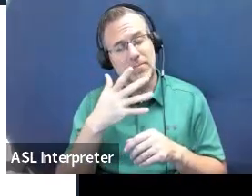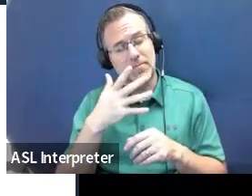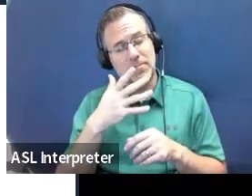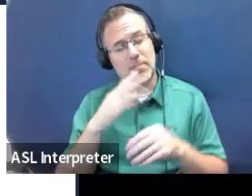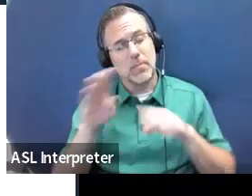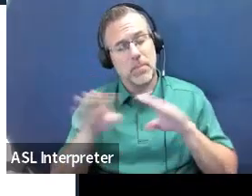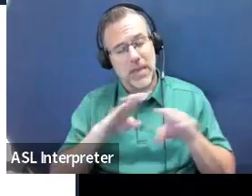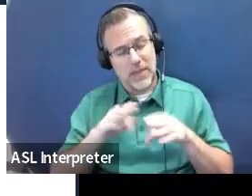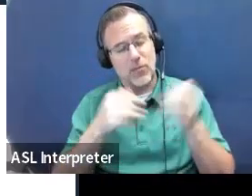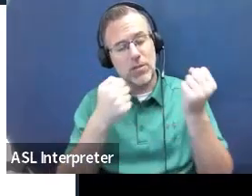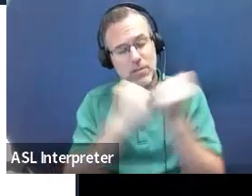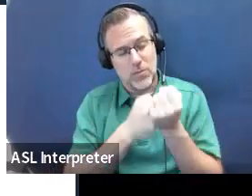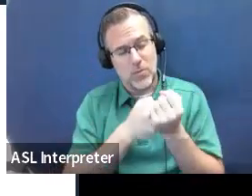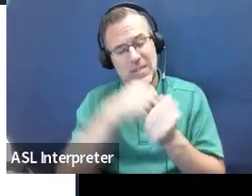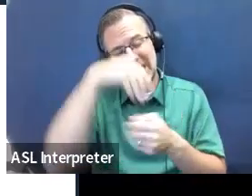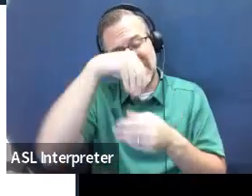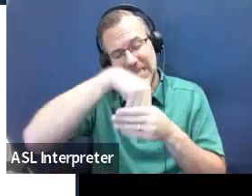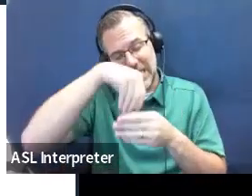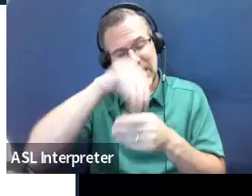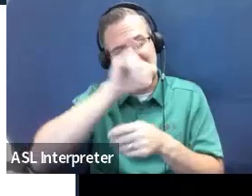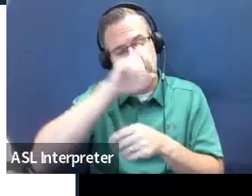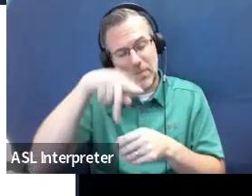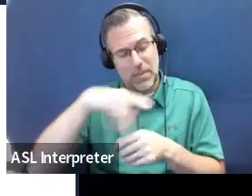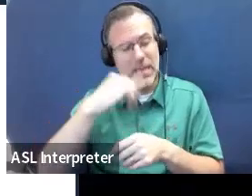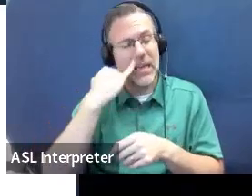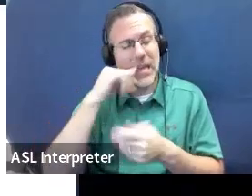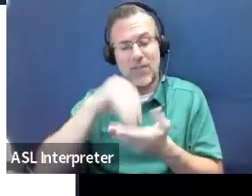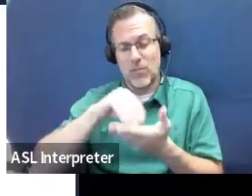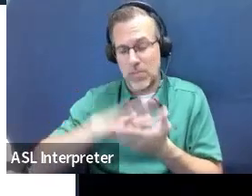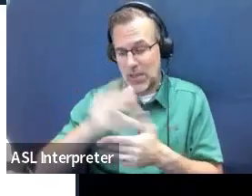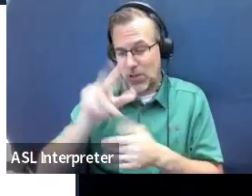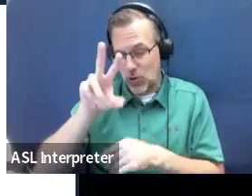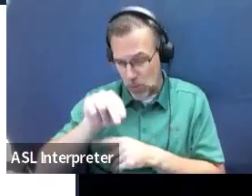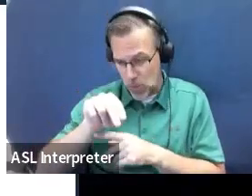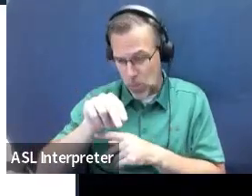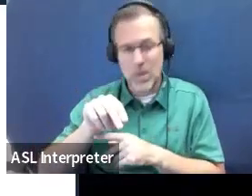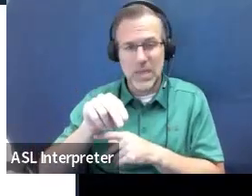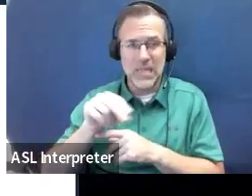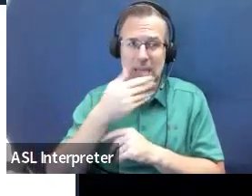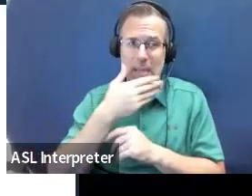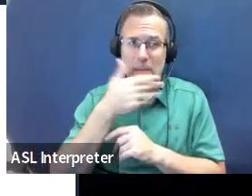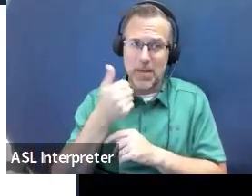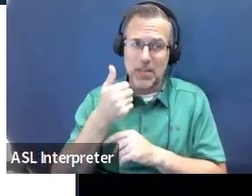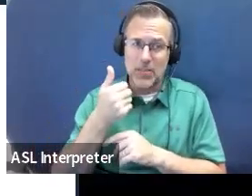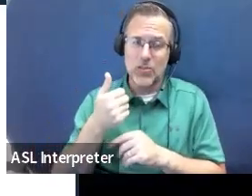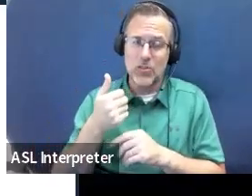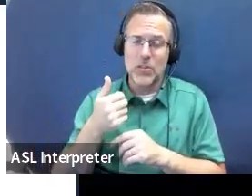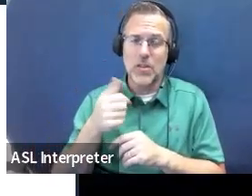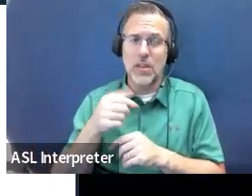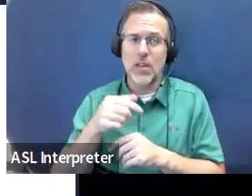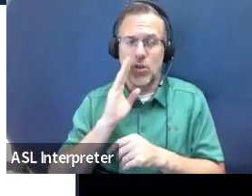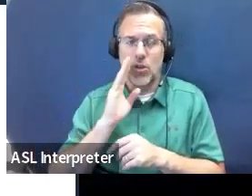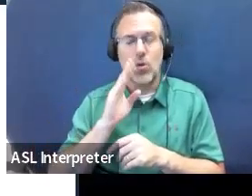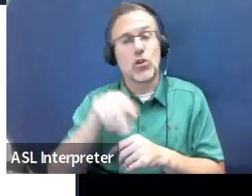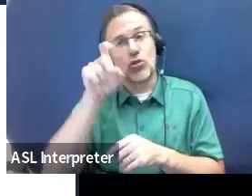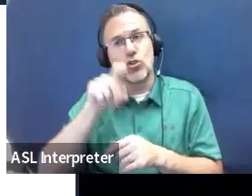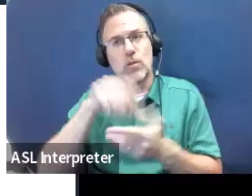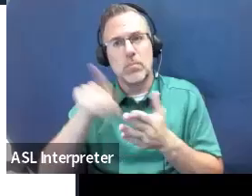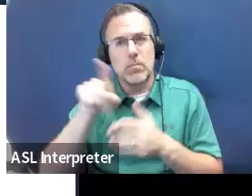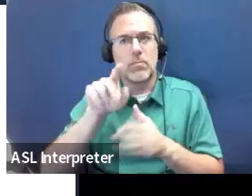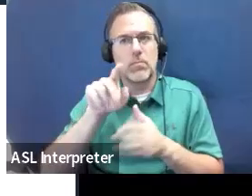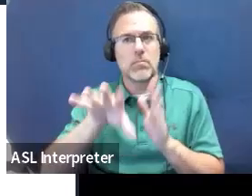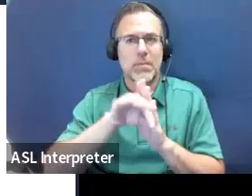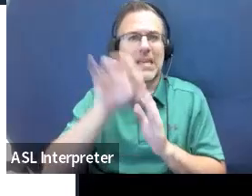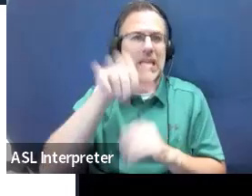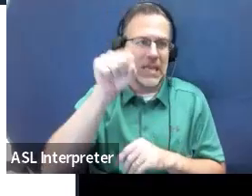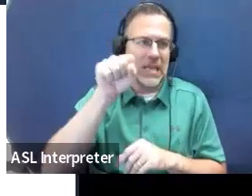supports within the IEP and you're checking no, it really is best practice if you have those that you would be checking yes for 3B if they have